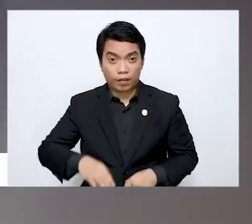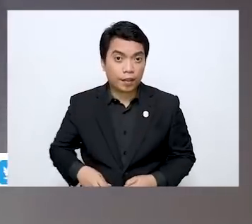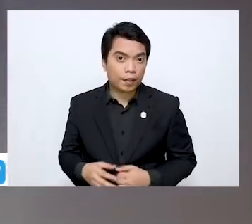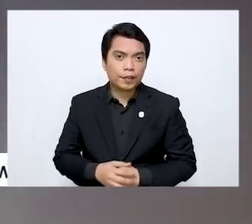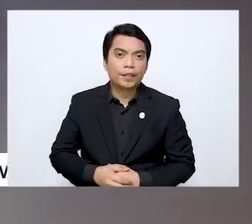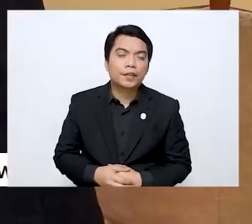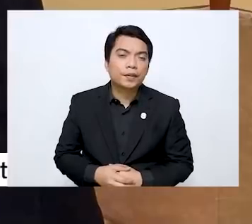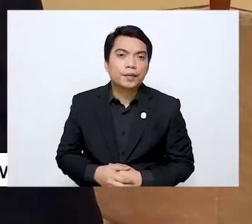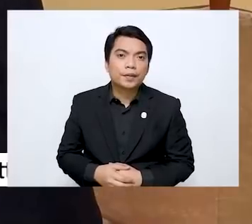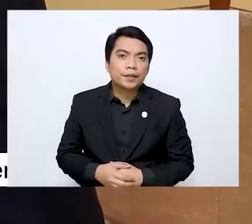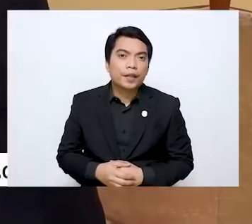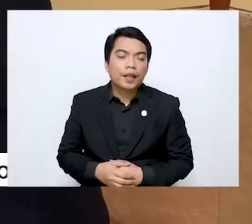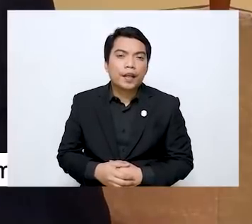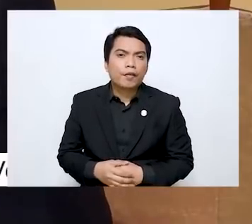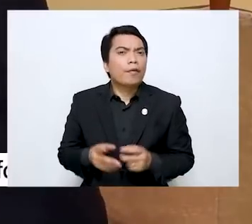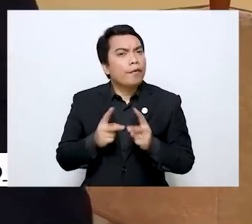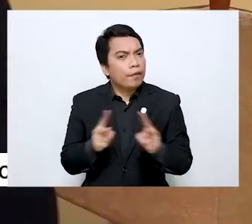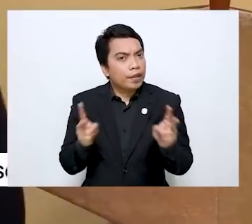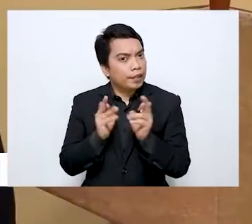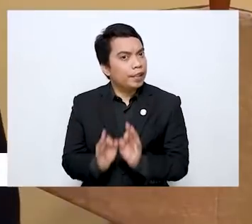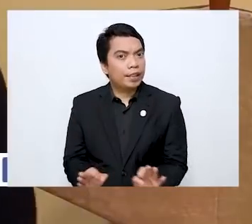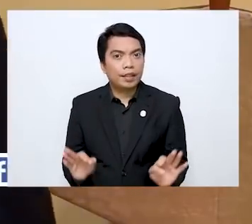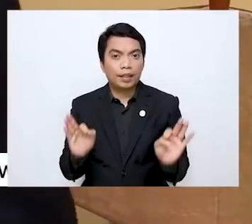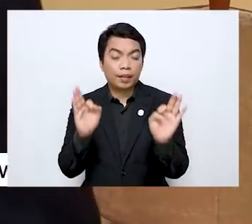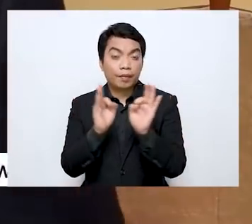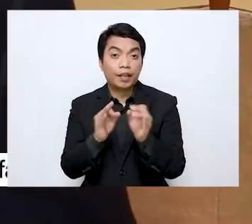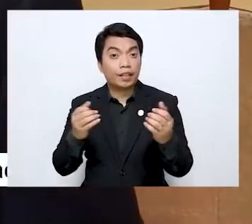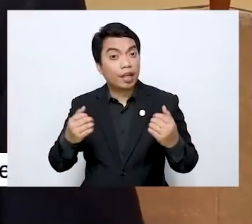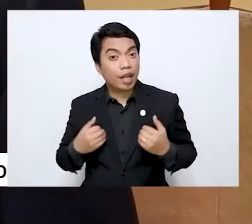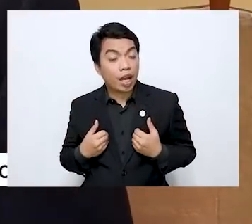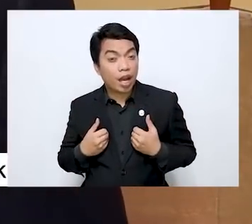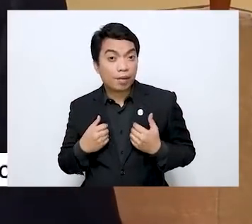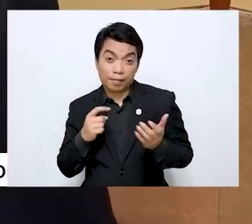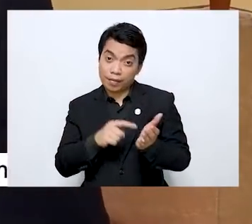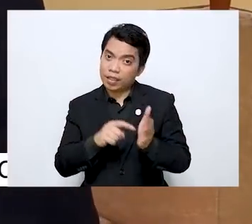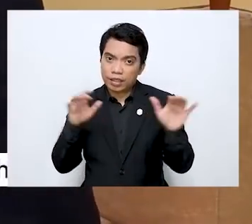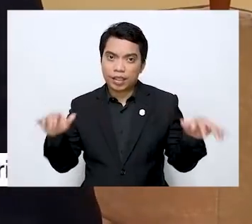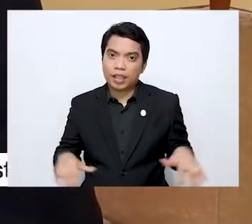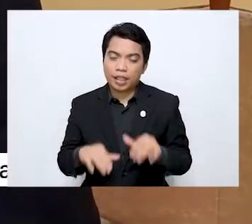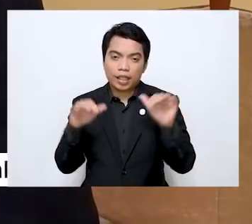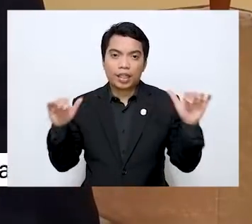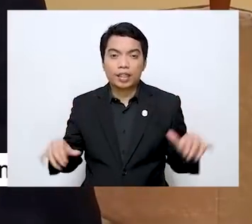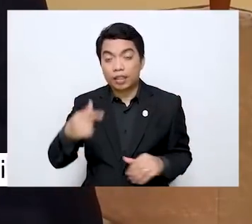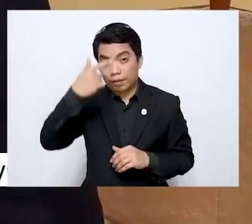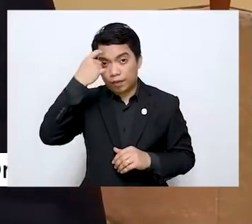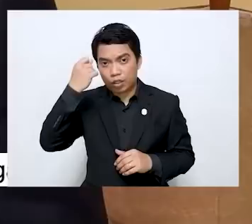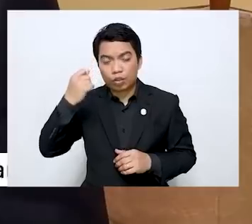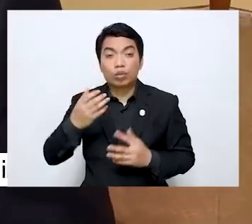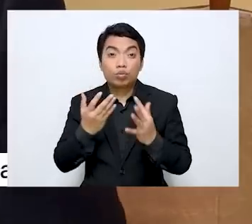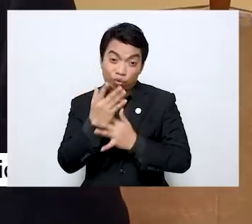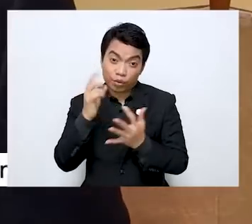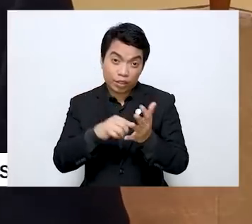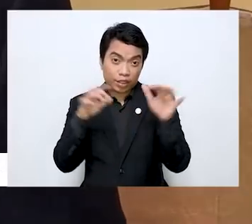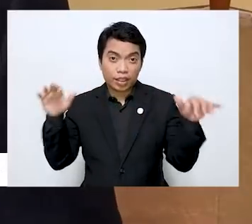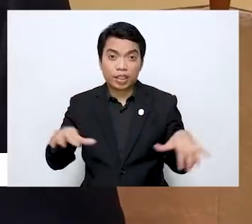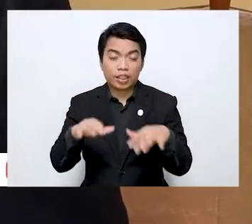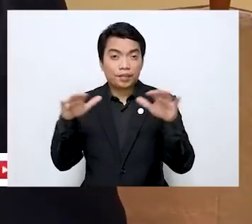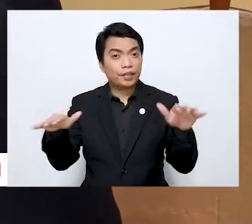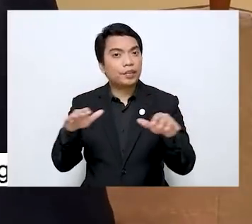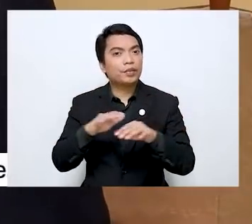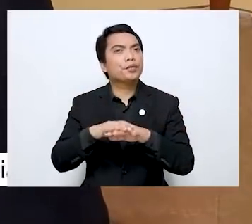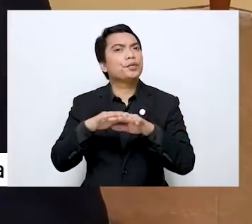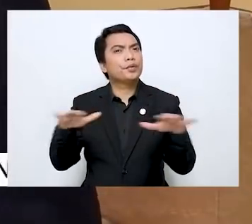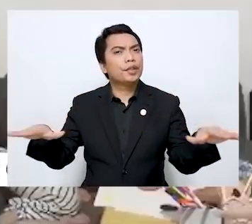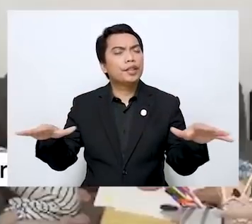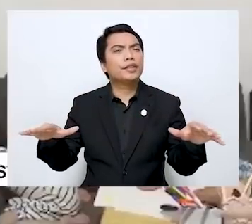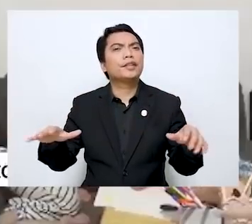It's very important to have these kinds of activities because through these activities, the children